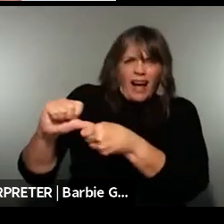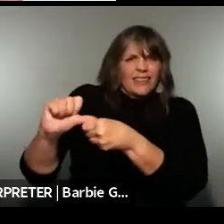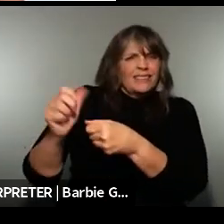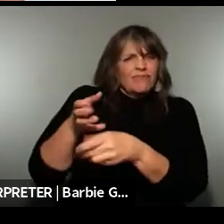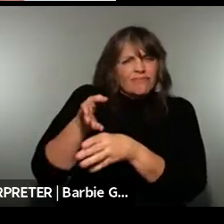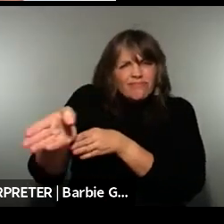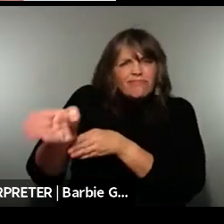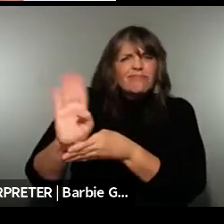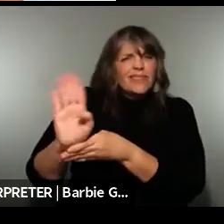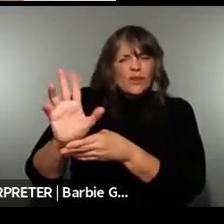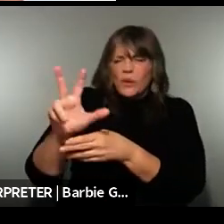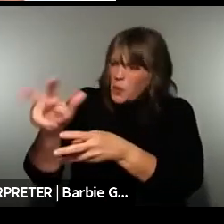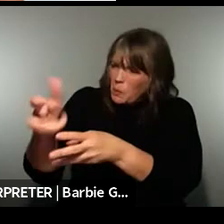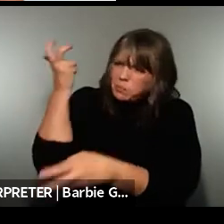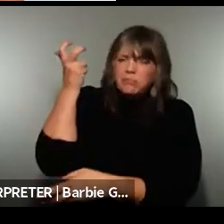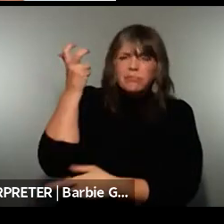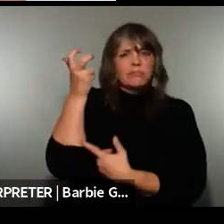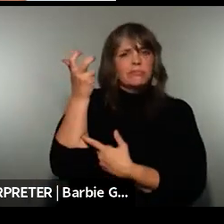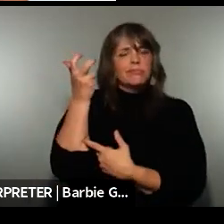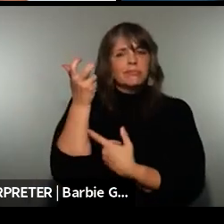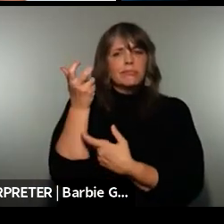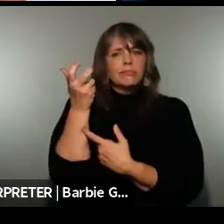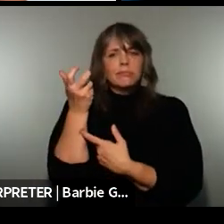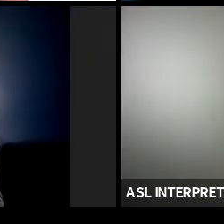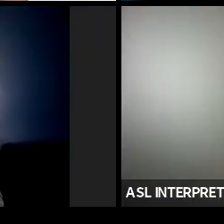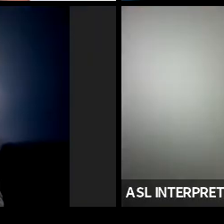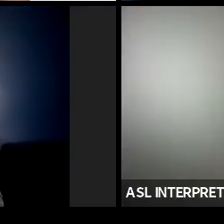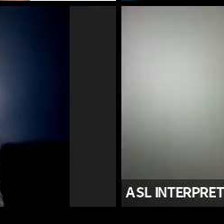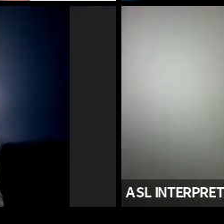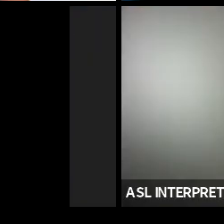time to chat social license to operate.